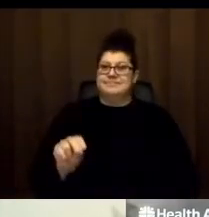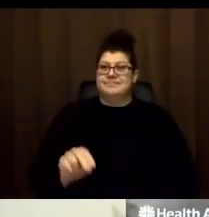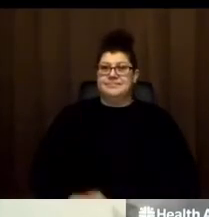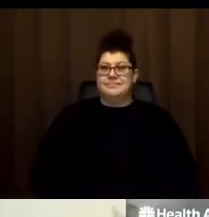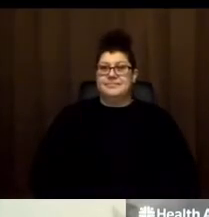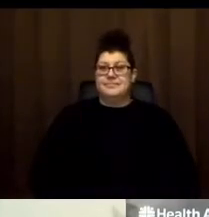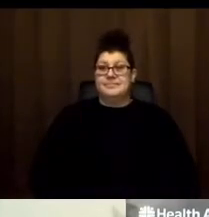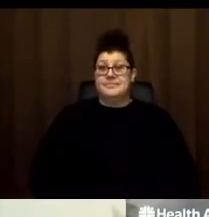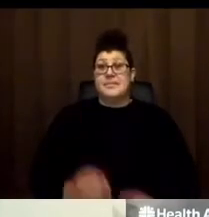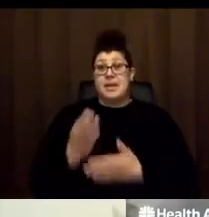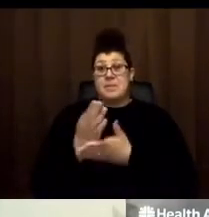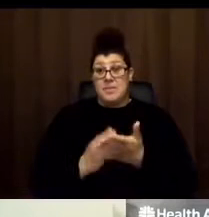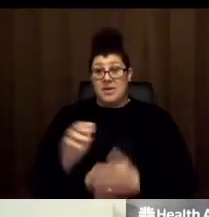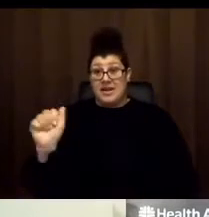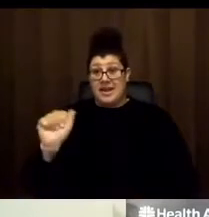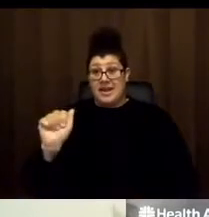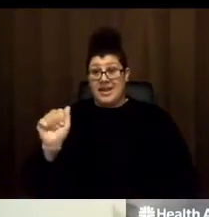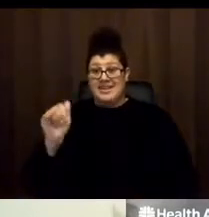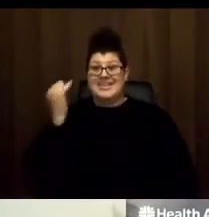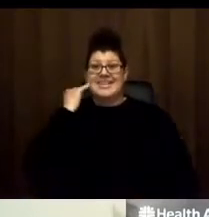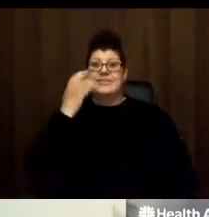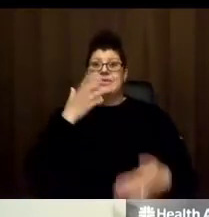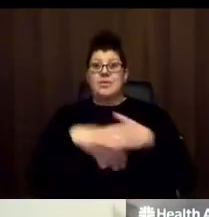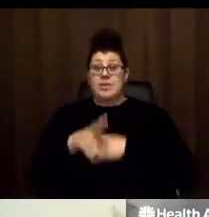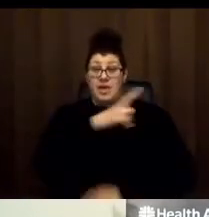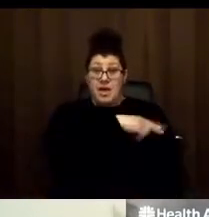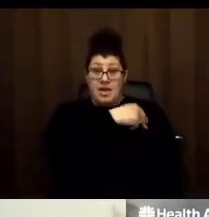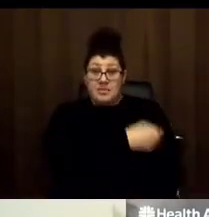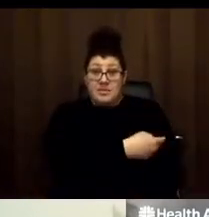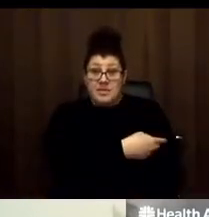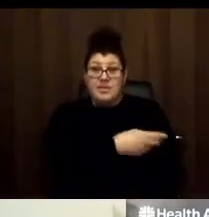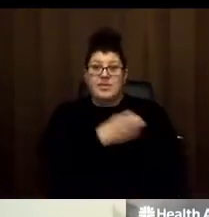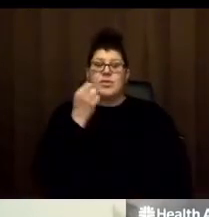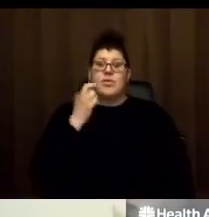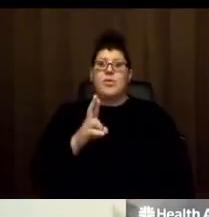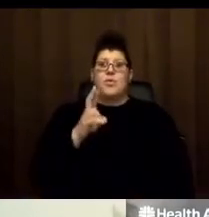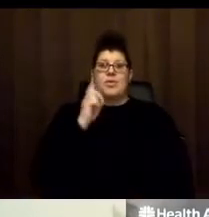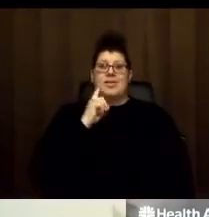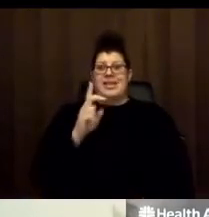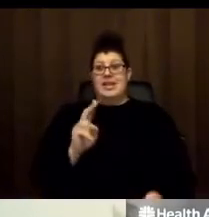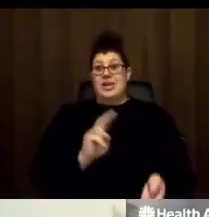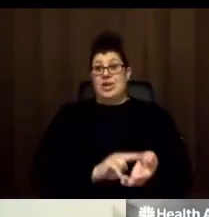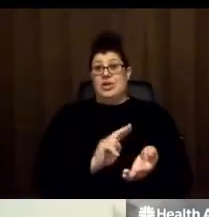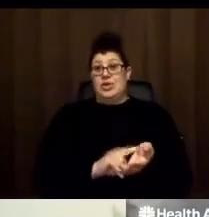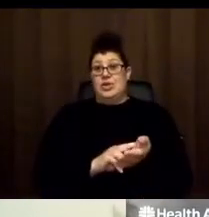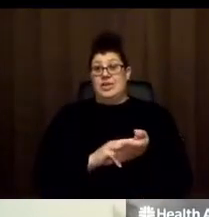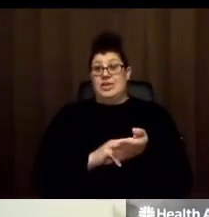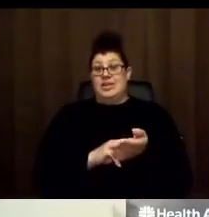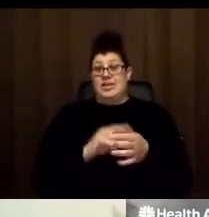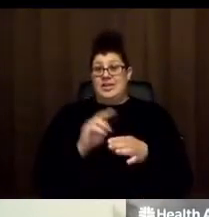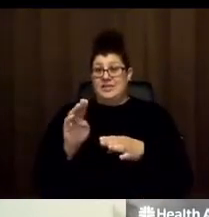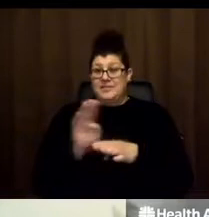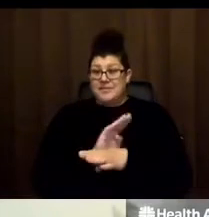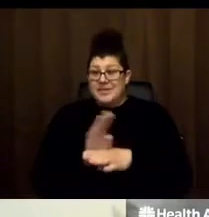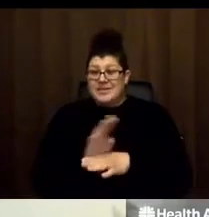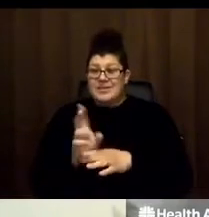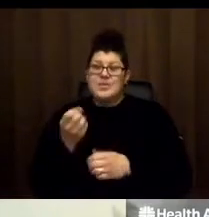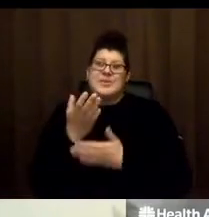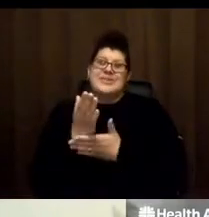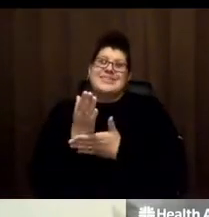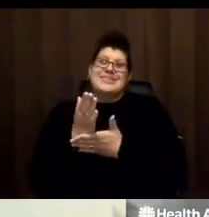Part A covers care if you are in the hospital, care if you're in the skilled nursing facility, and it also helps with some medical care at